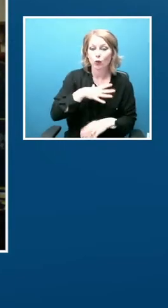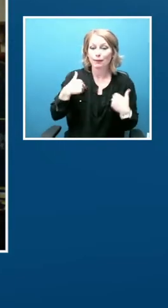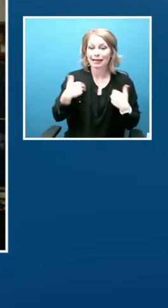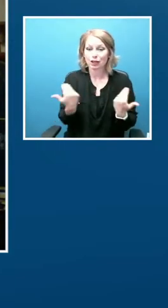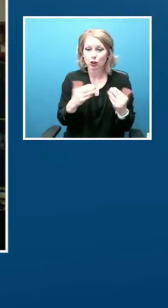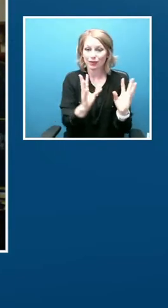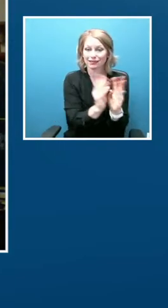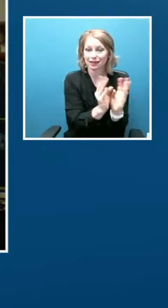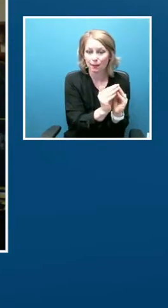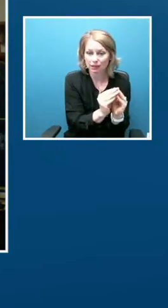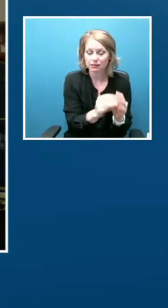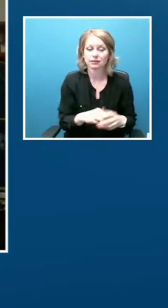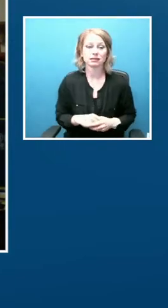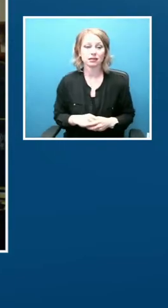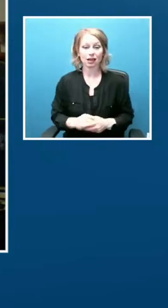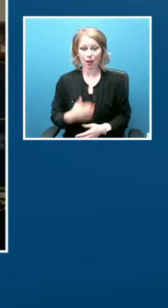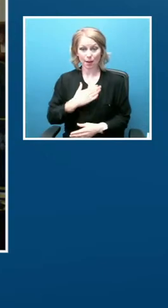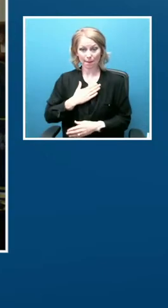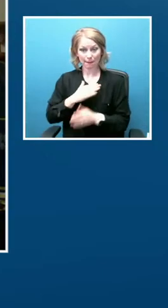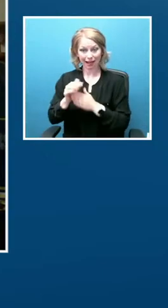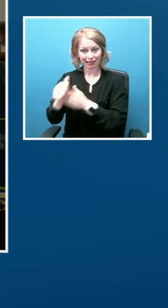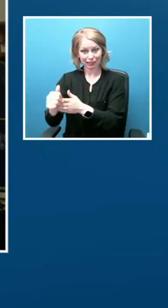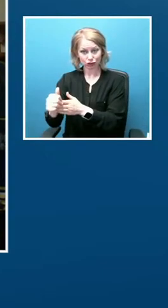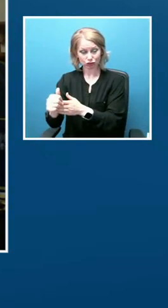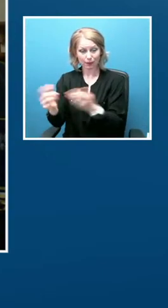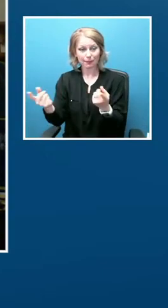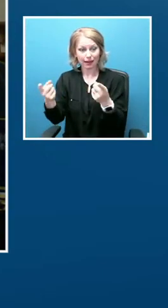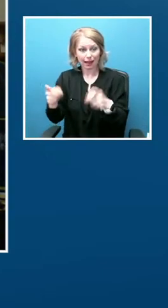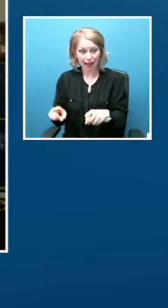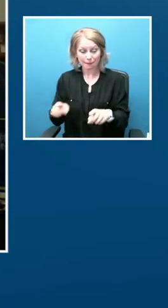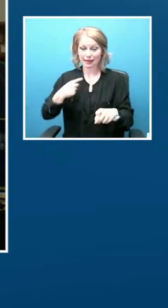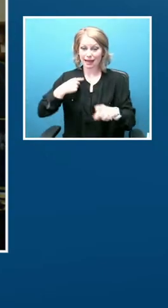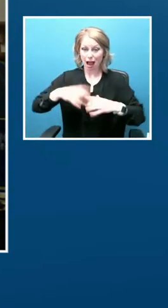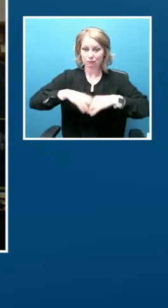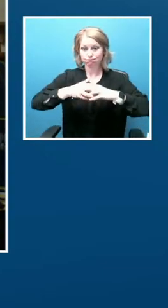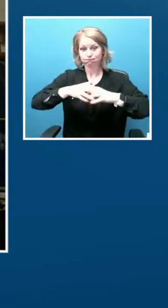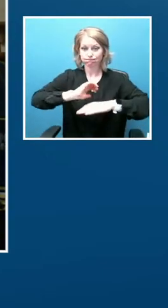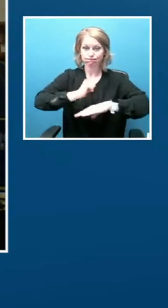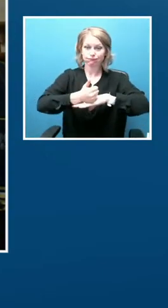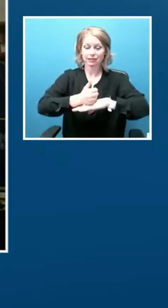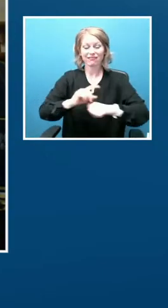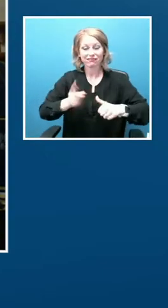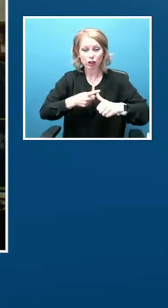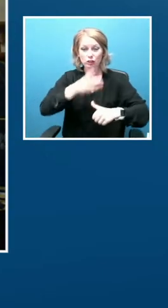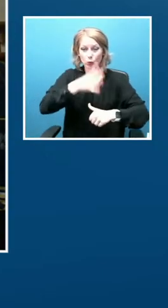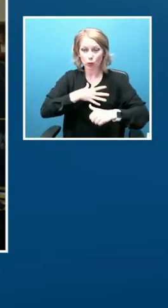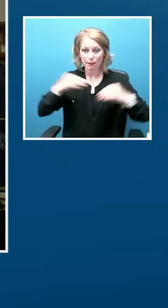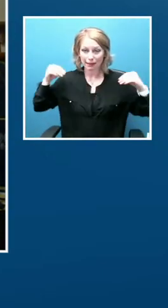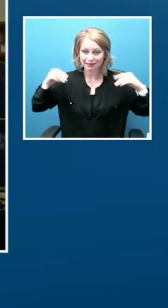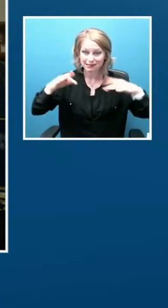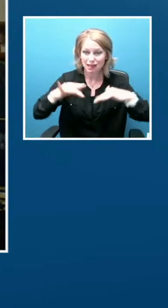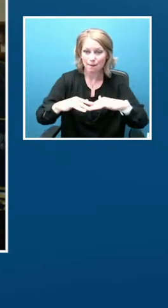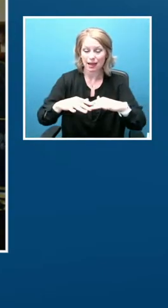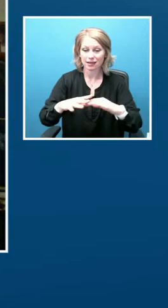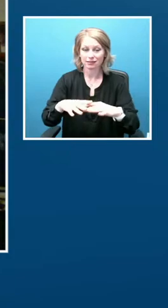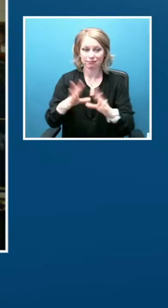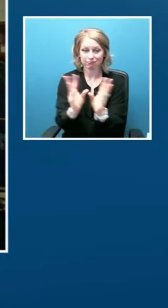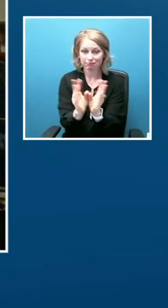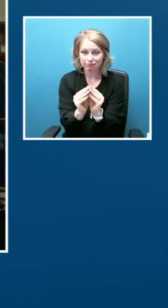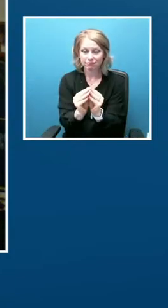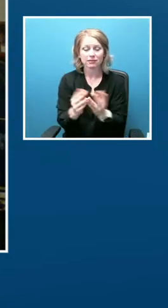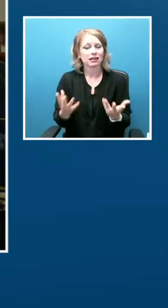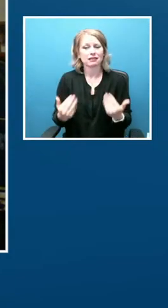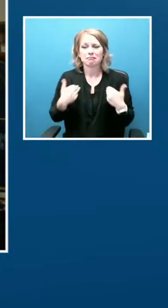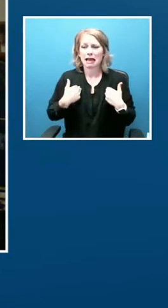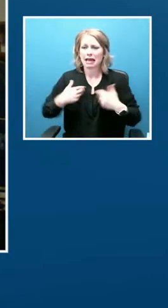my leadership, I started the party's very first Women's Summit. And we brought in a variety of communities to